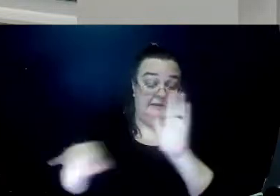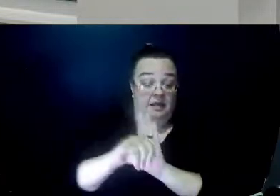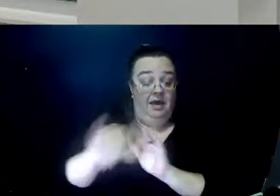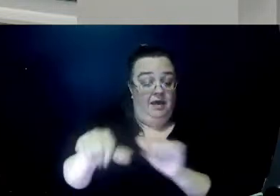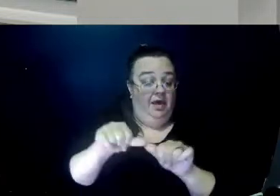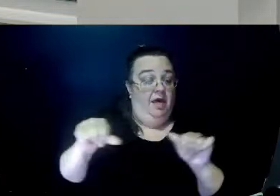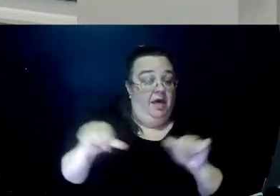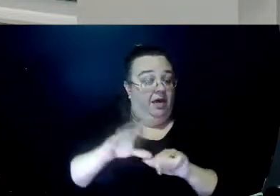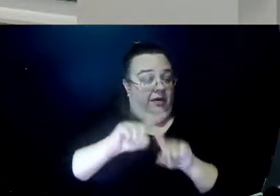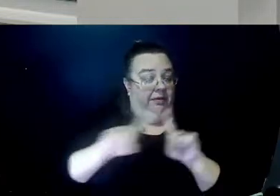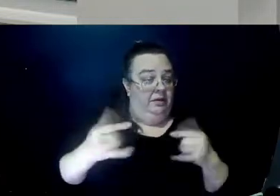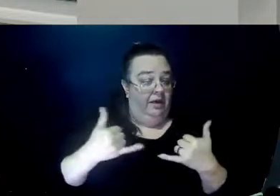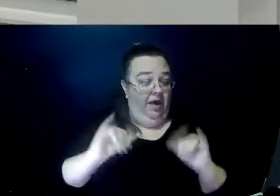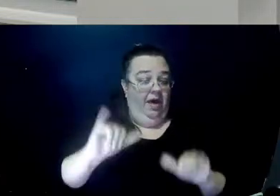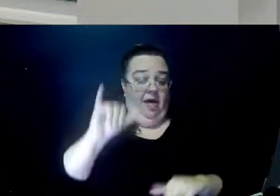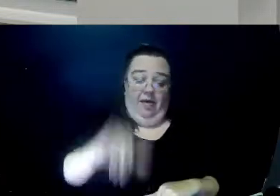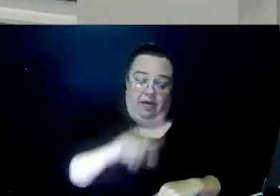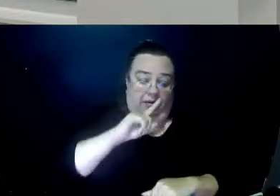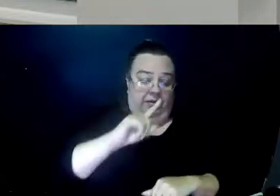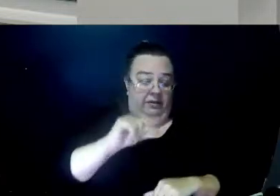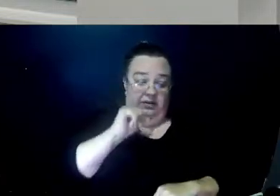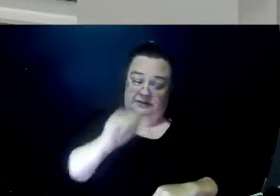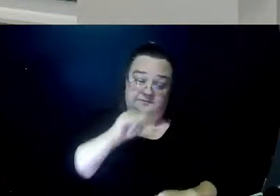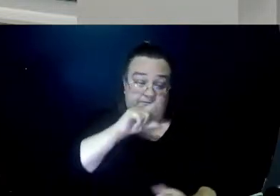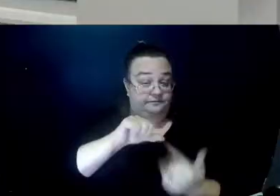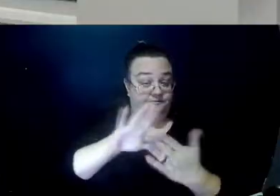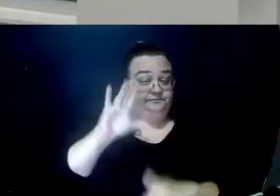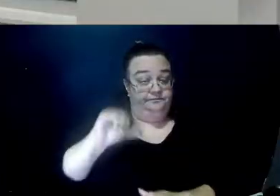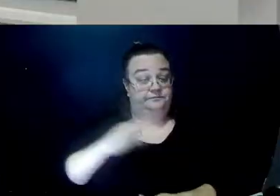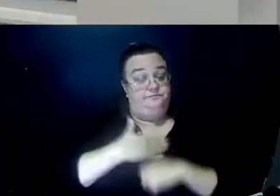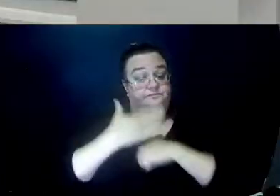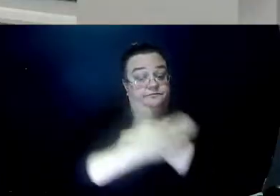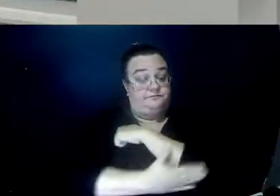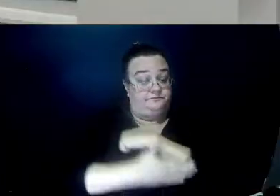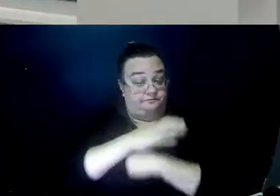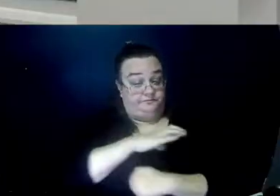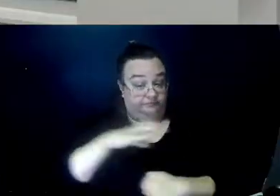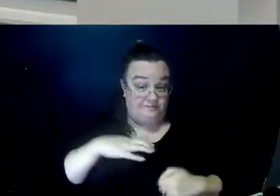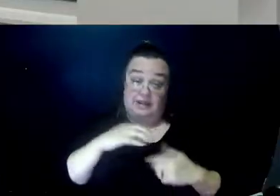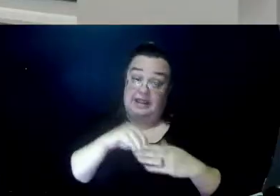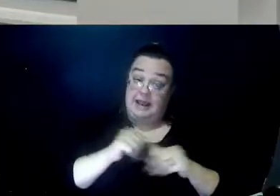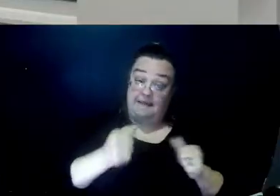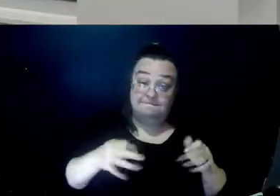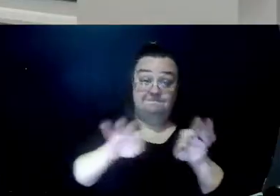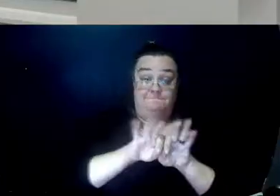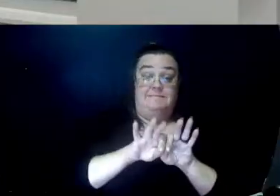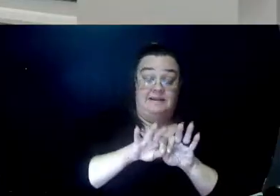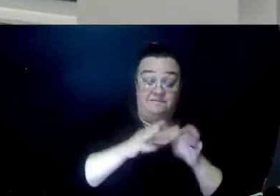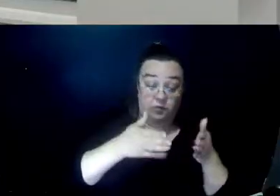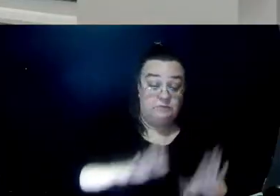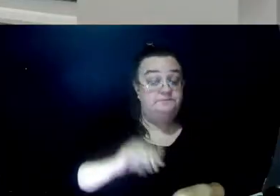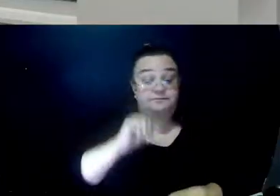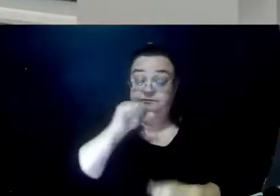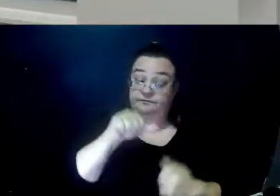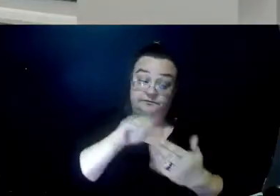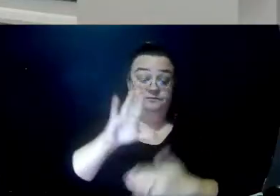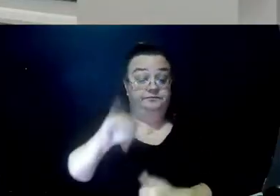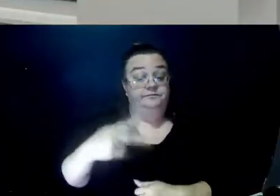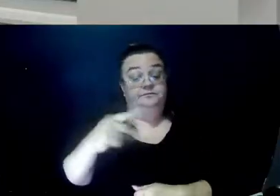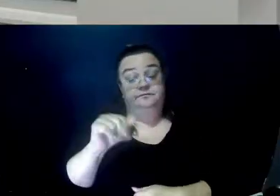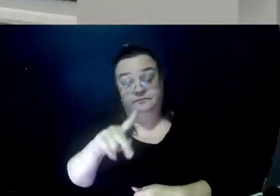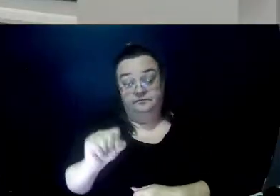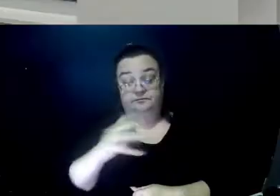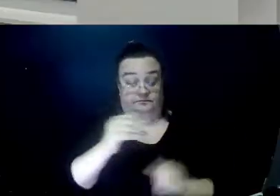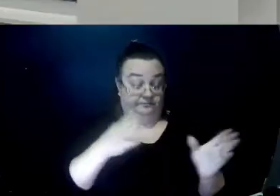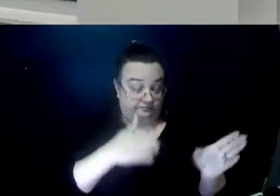yet, this has not been addressed by our county council in a meaningful way. It's not been addressed by the park and planning. And